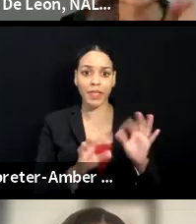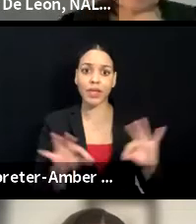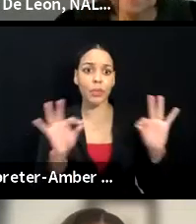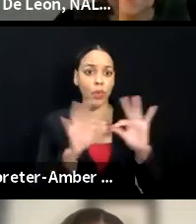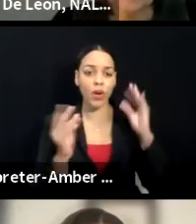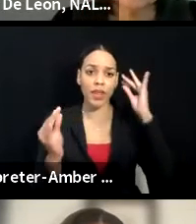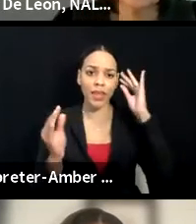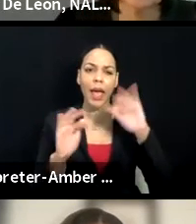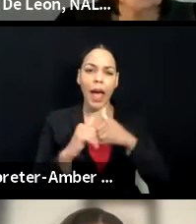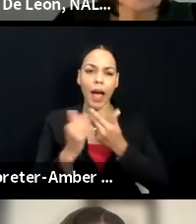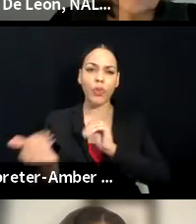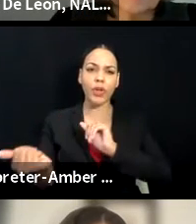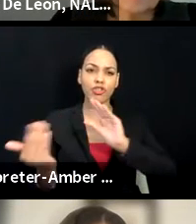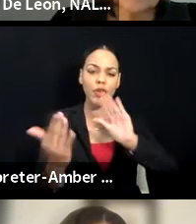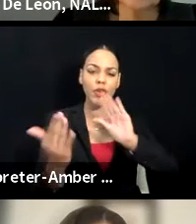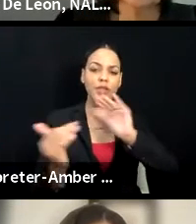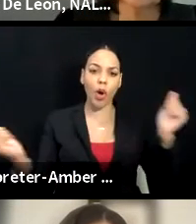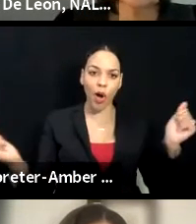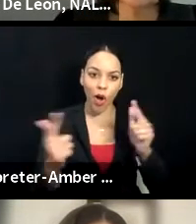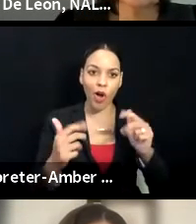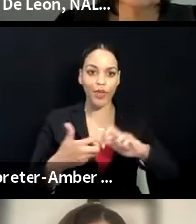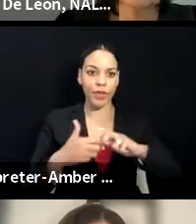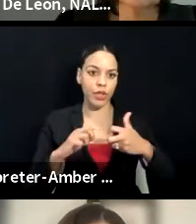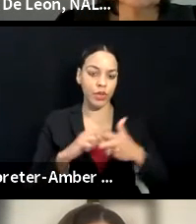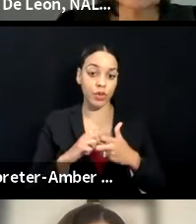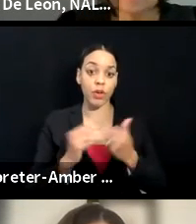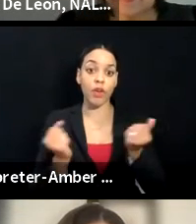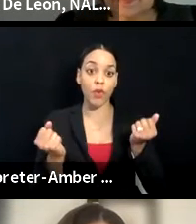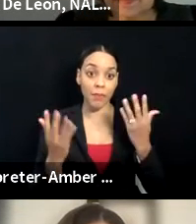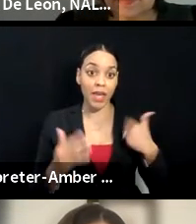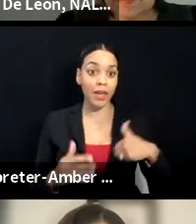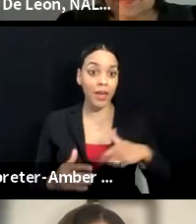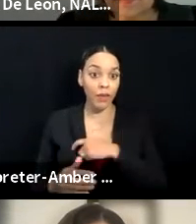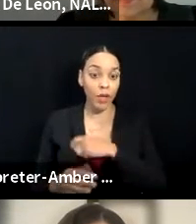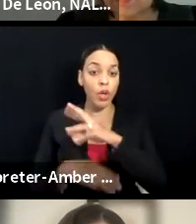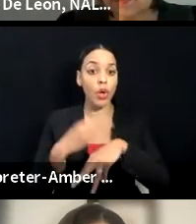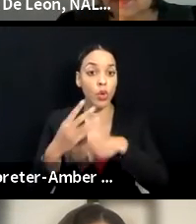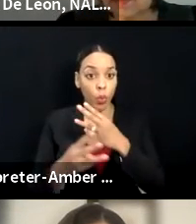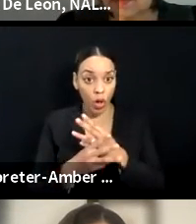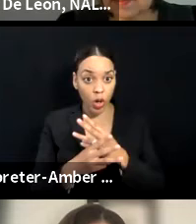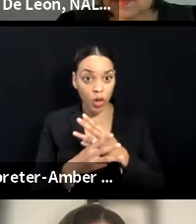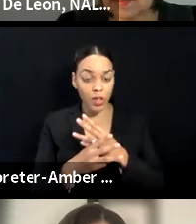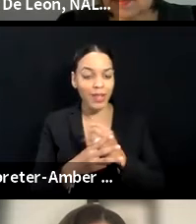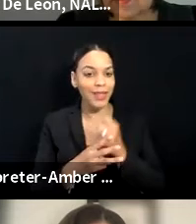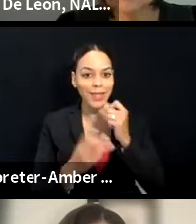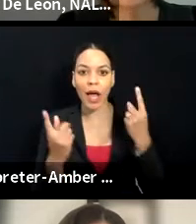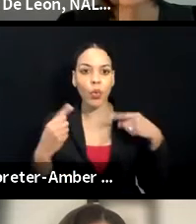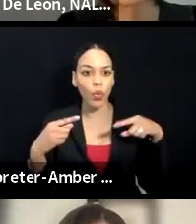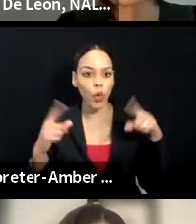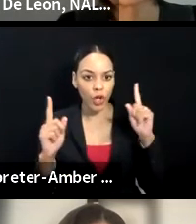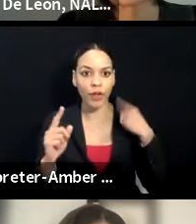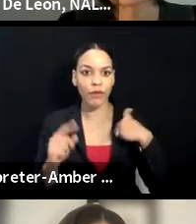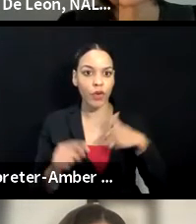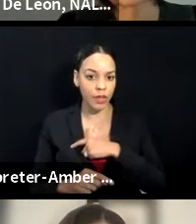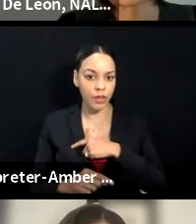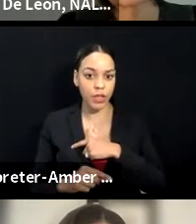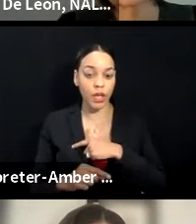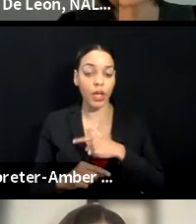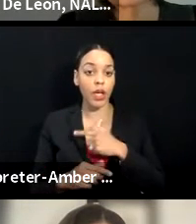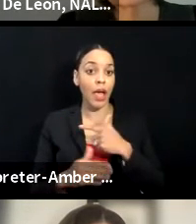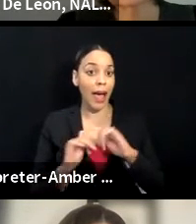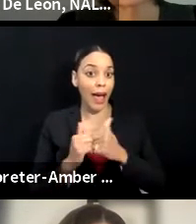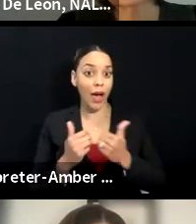because for many of us, the world was not working. It wasn't, and this field specifically was not